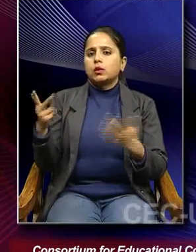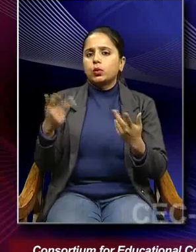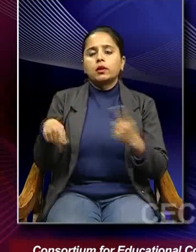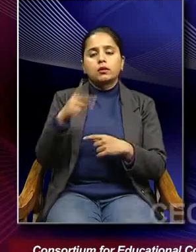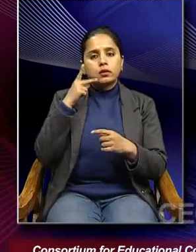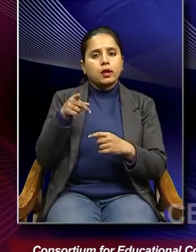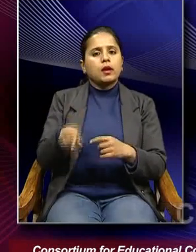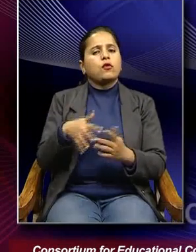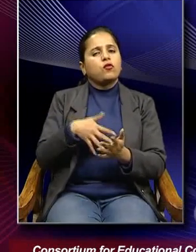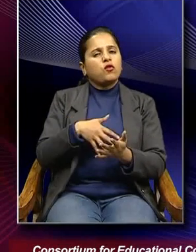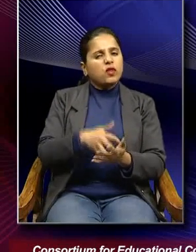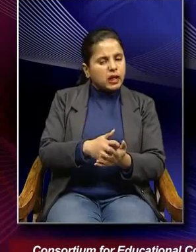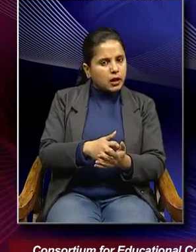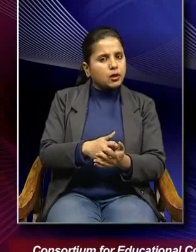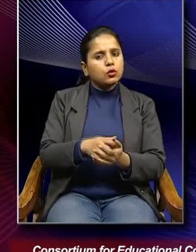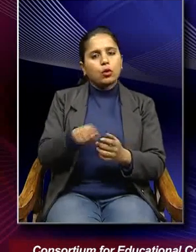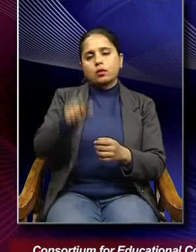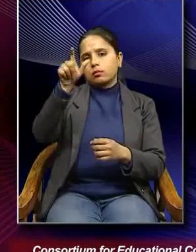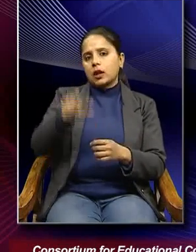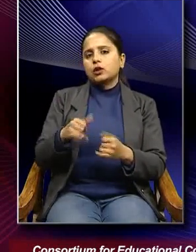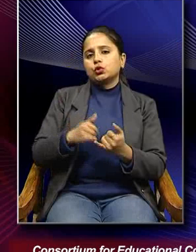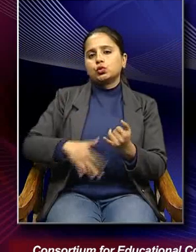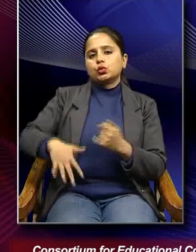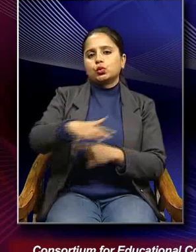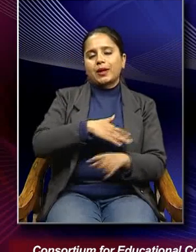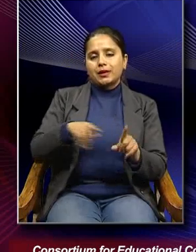the weakest person in the society.